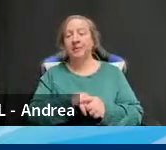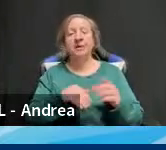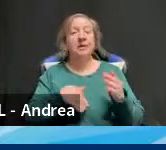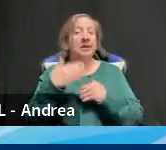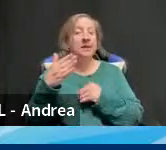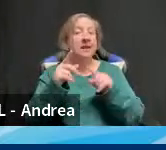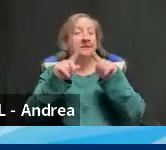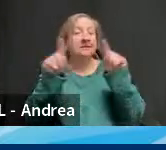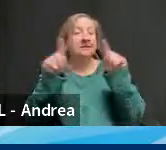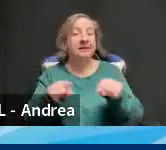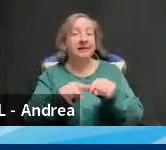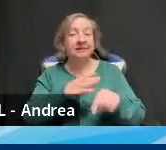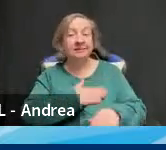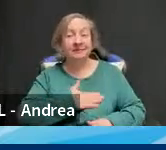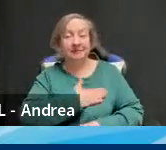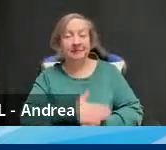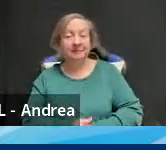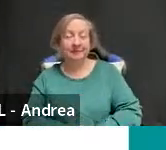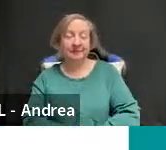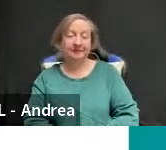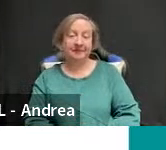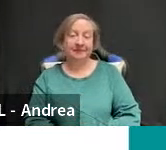slide, please.